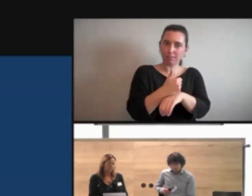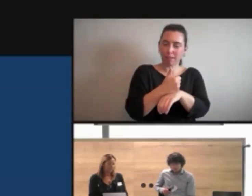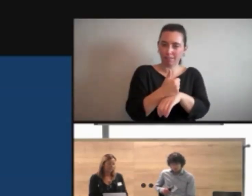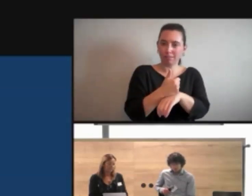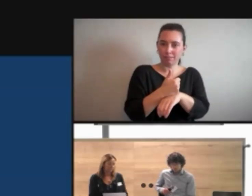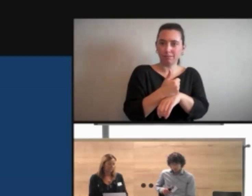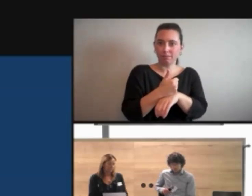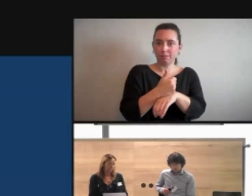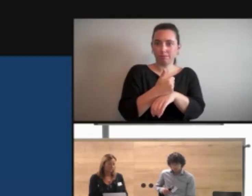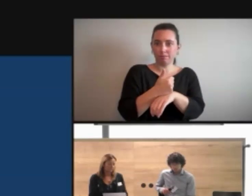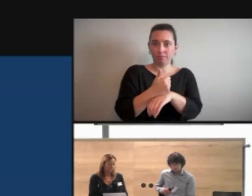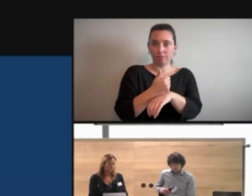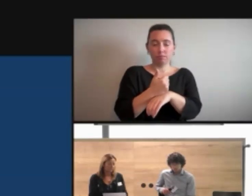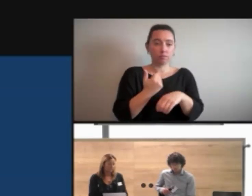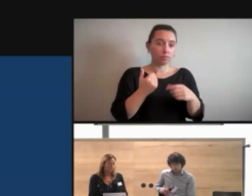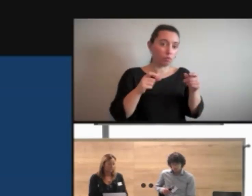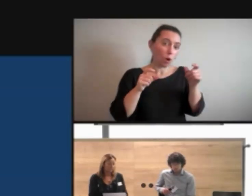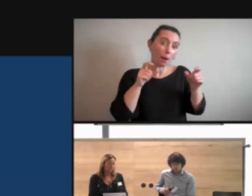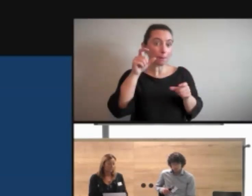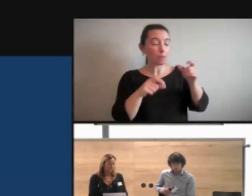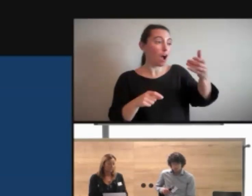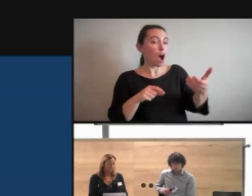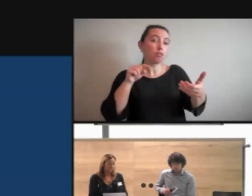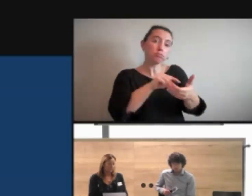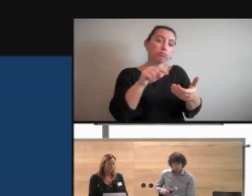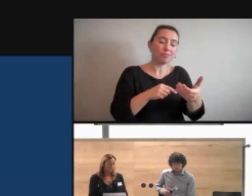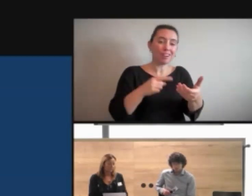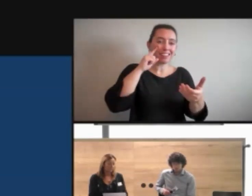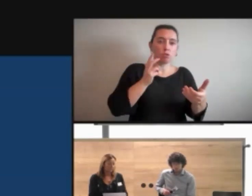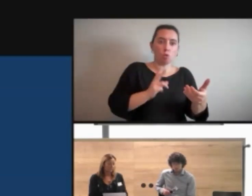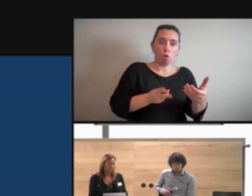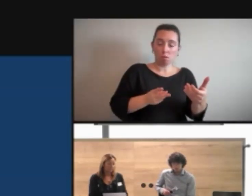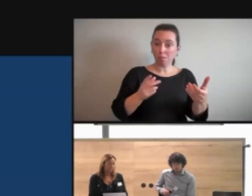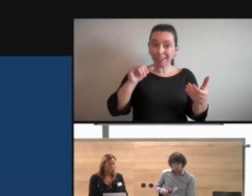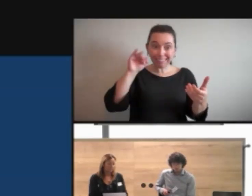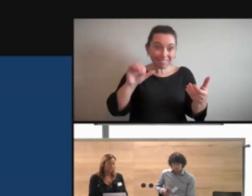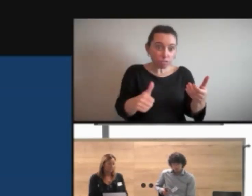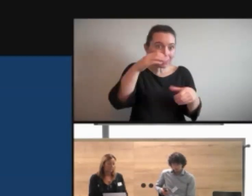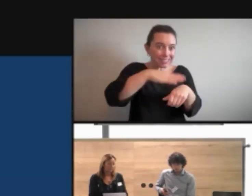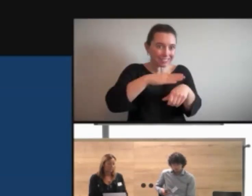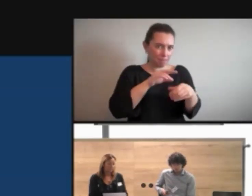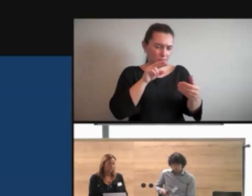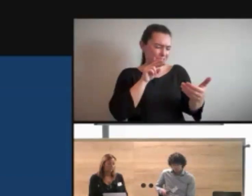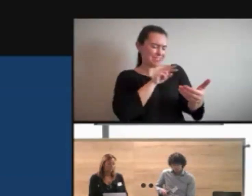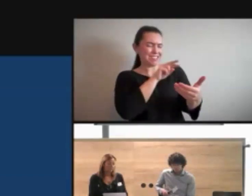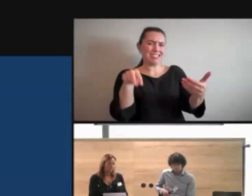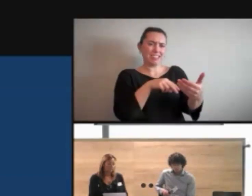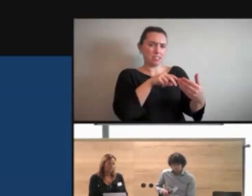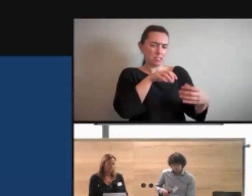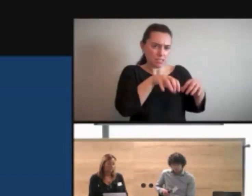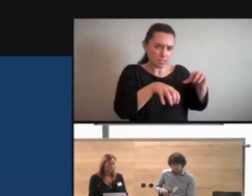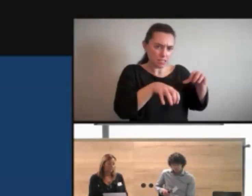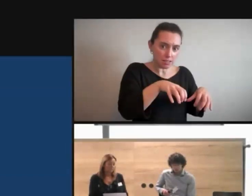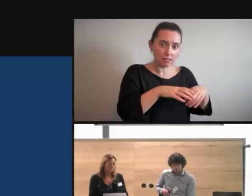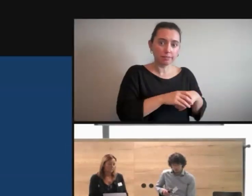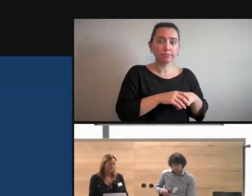for experienced users, which of course not all users are. Instead, users are shown a large preview of the tab item when they hold their finger over